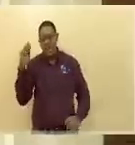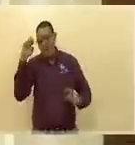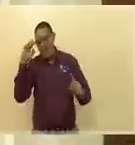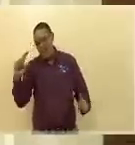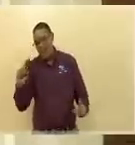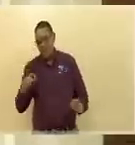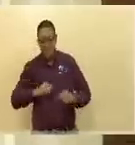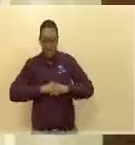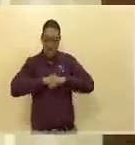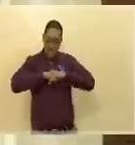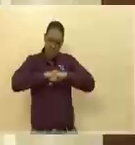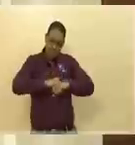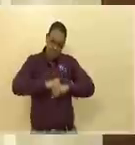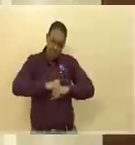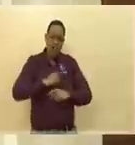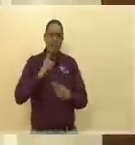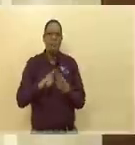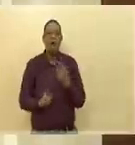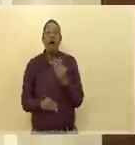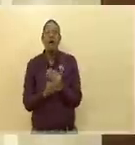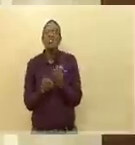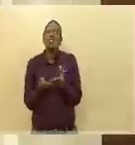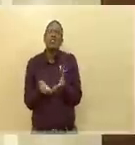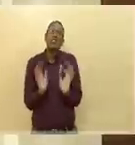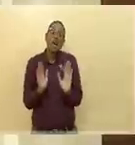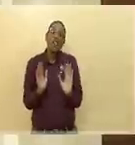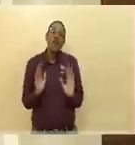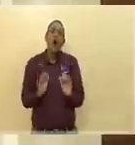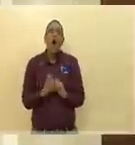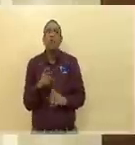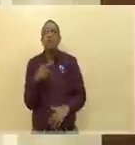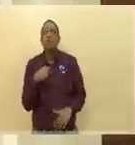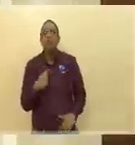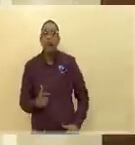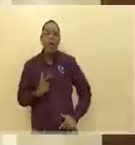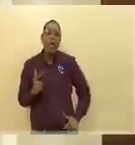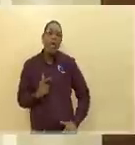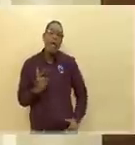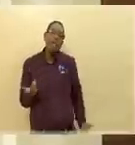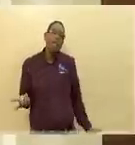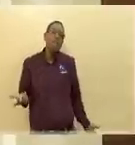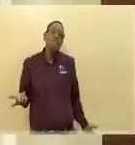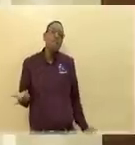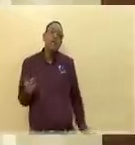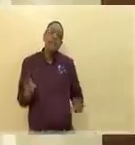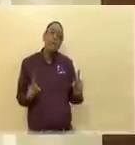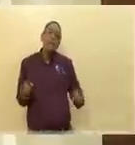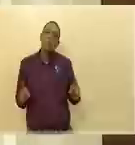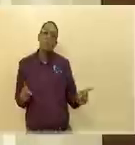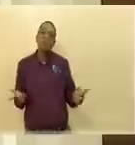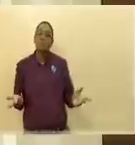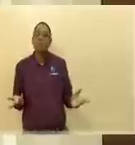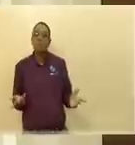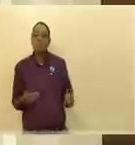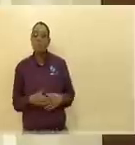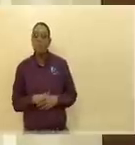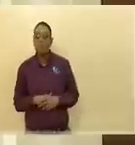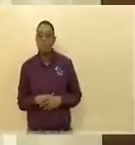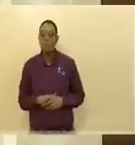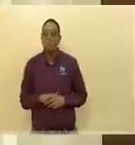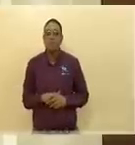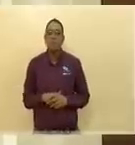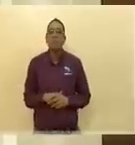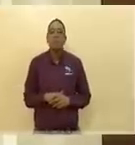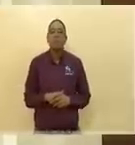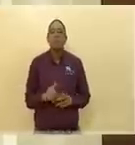education, security, and just general how we live as a people. So,